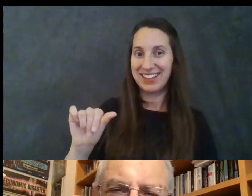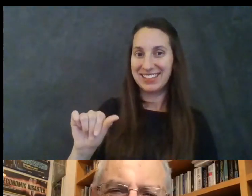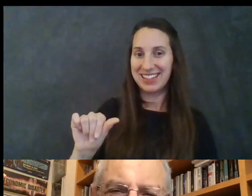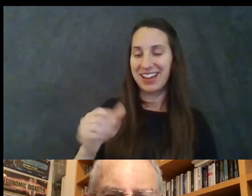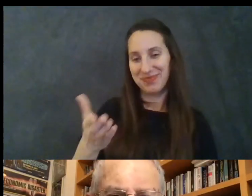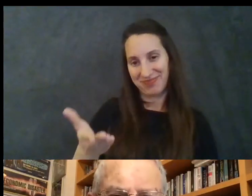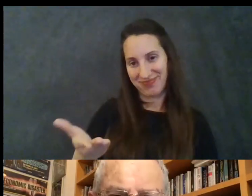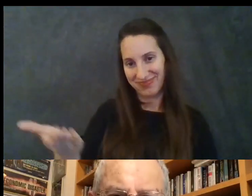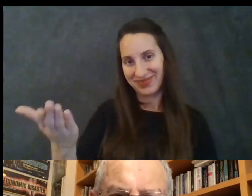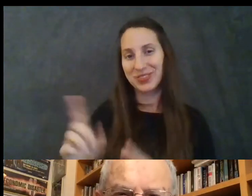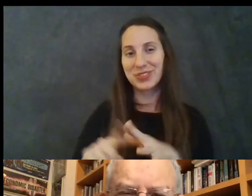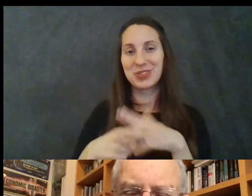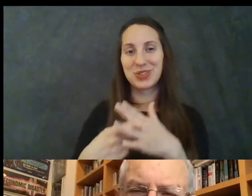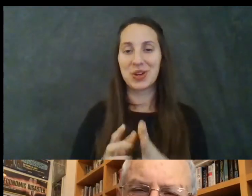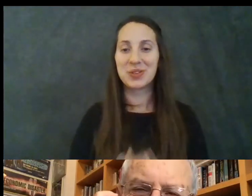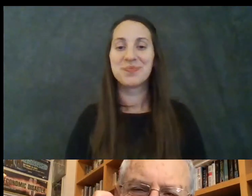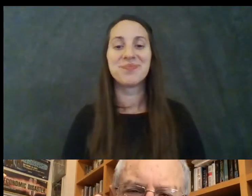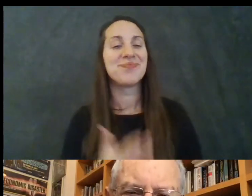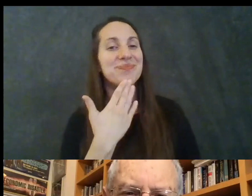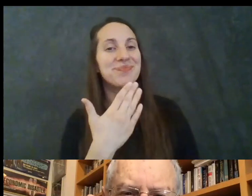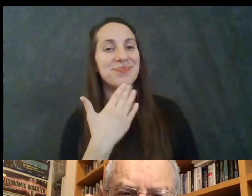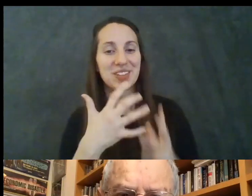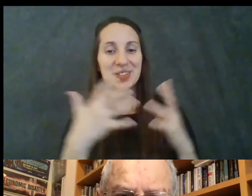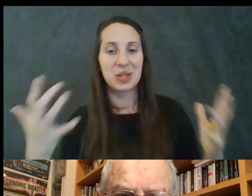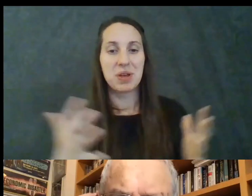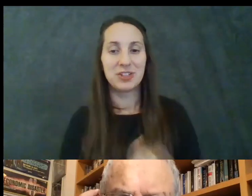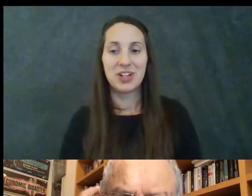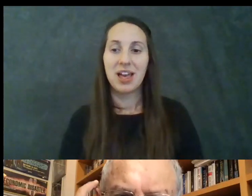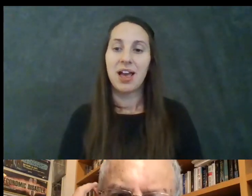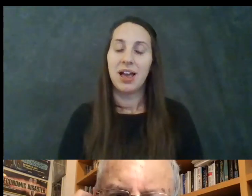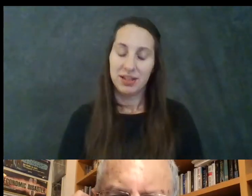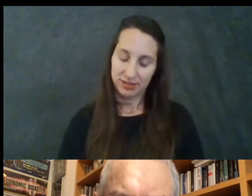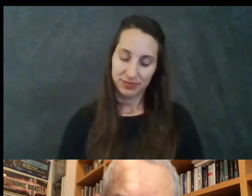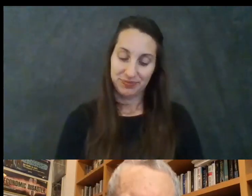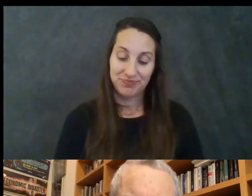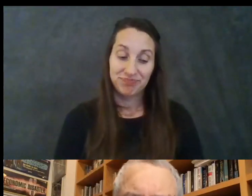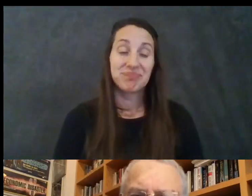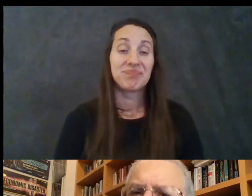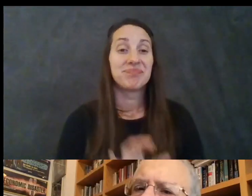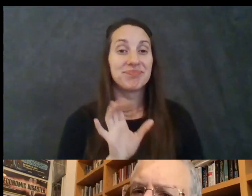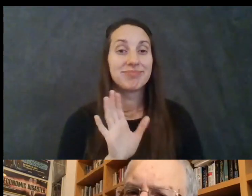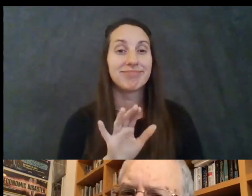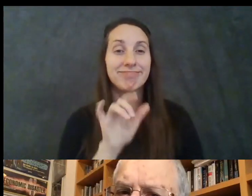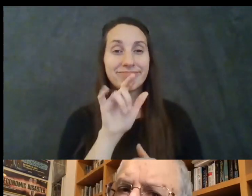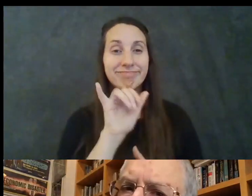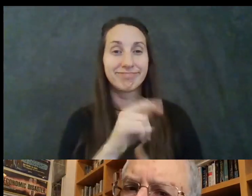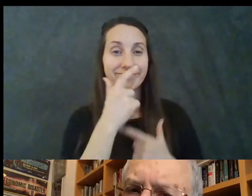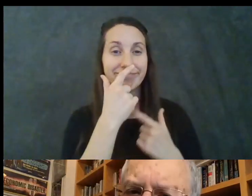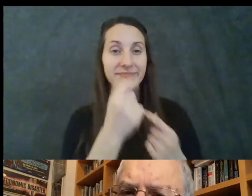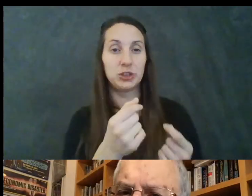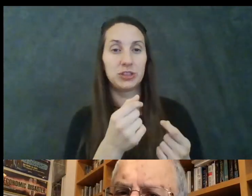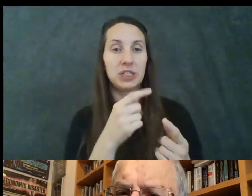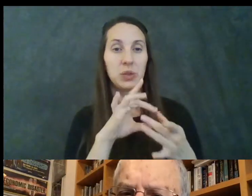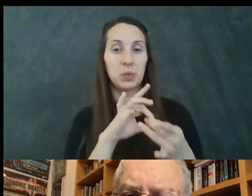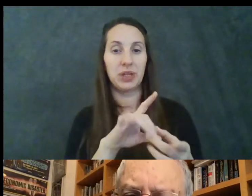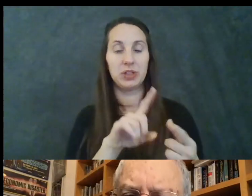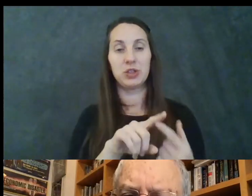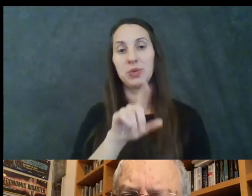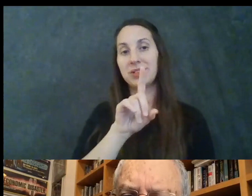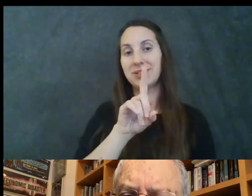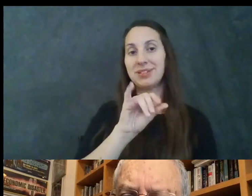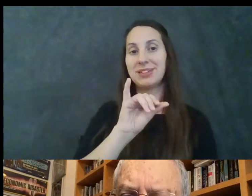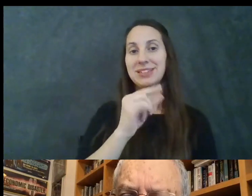and respect. Thank you so much. So interestingly about dignity and respect, this was very core